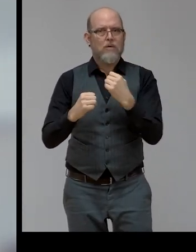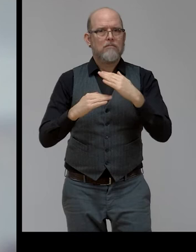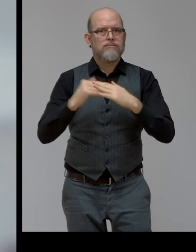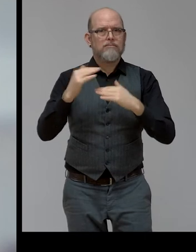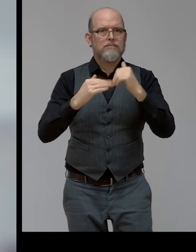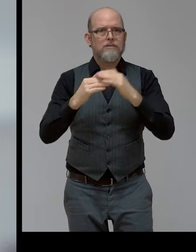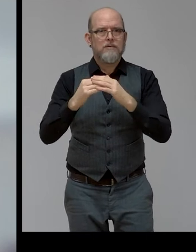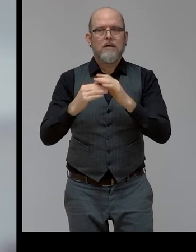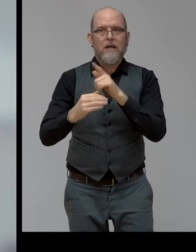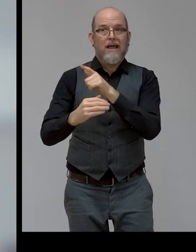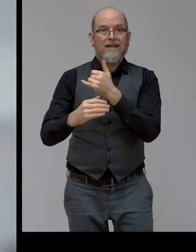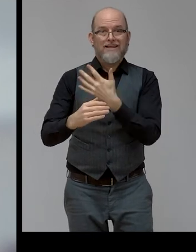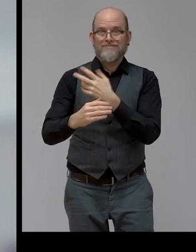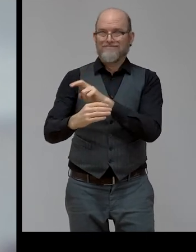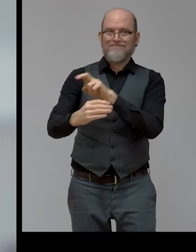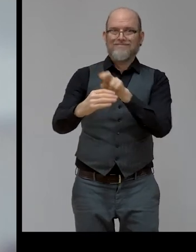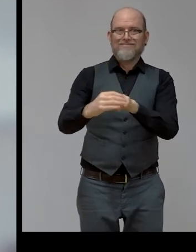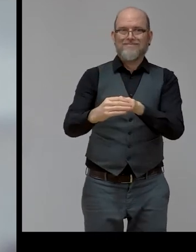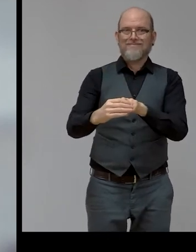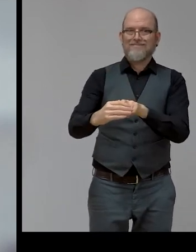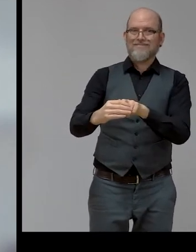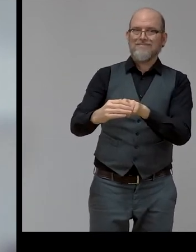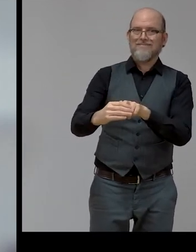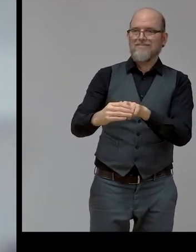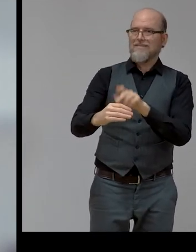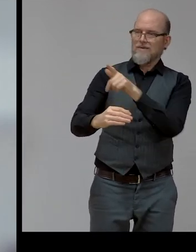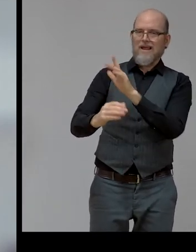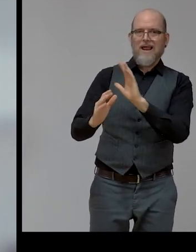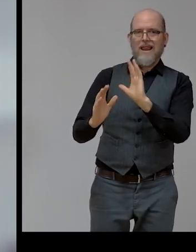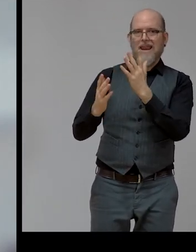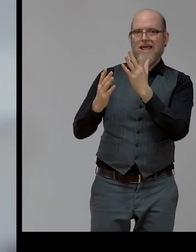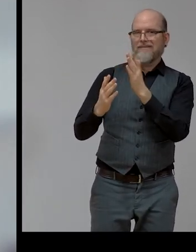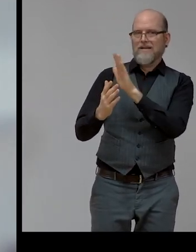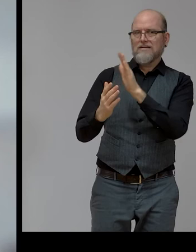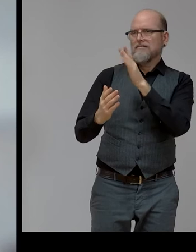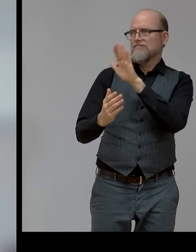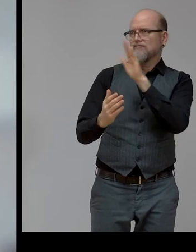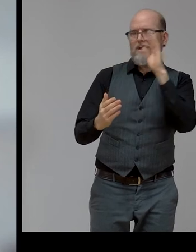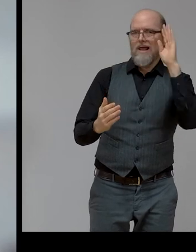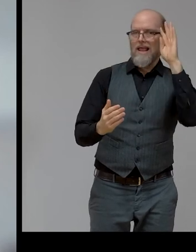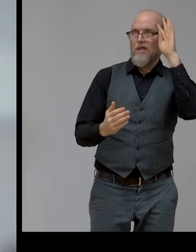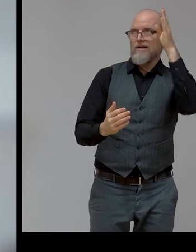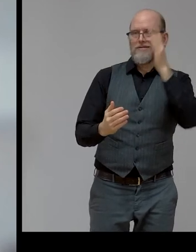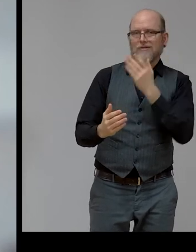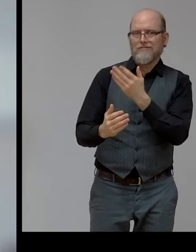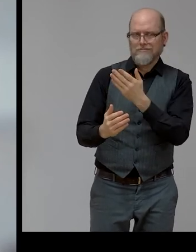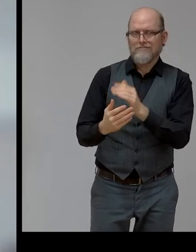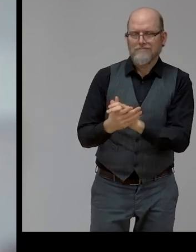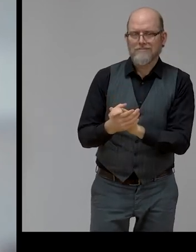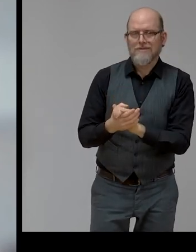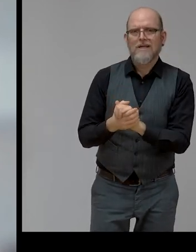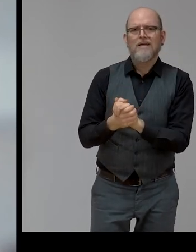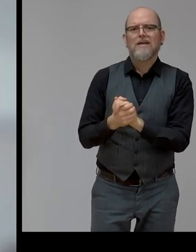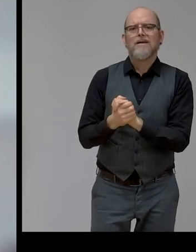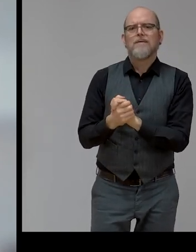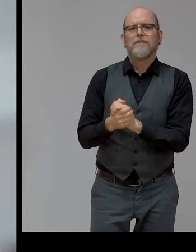the topic of her intervention, which is the importance of networks to exchange ideas,